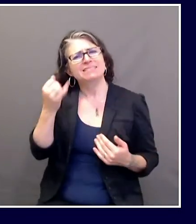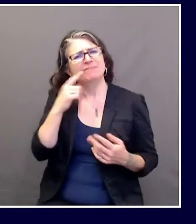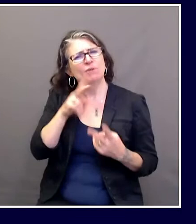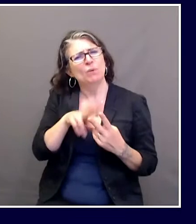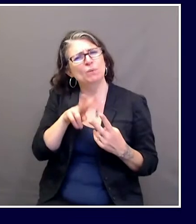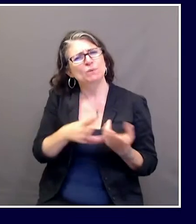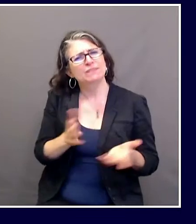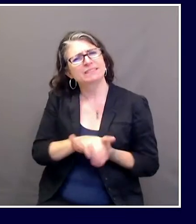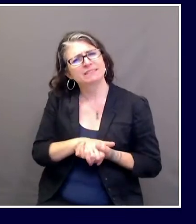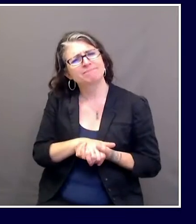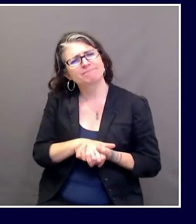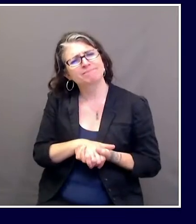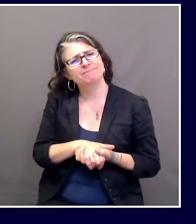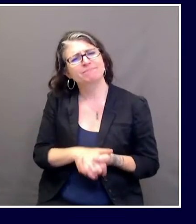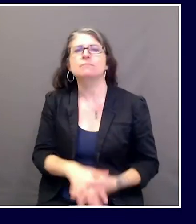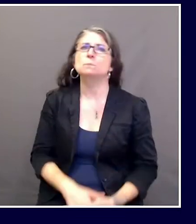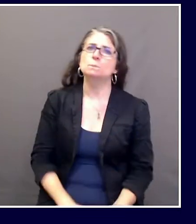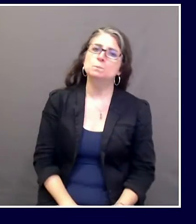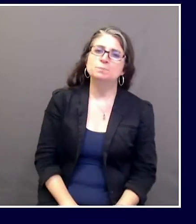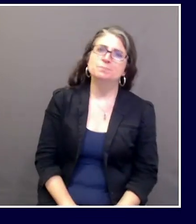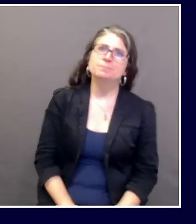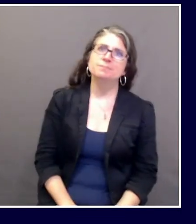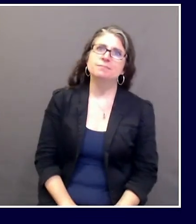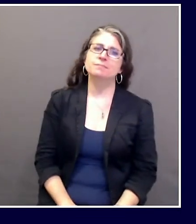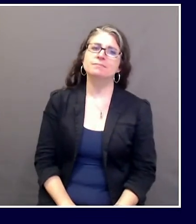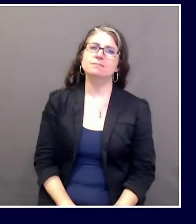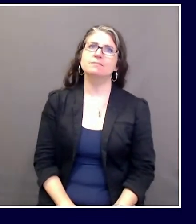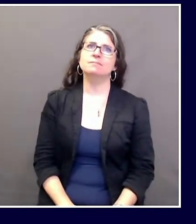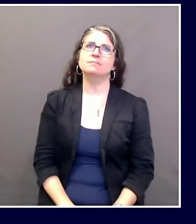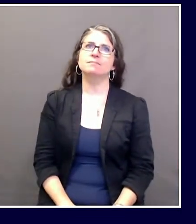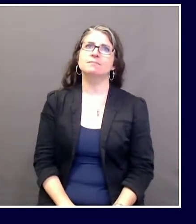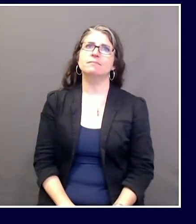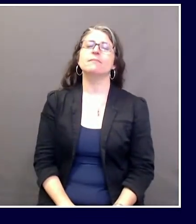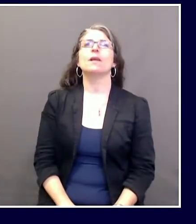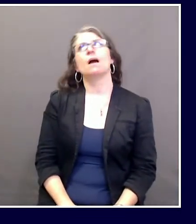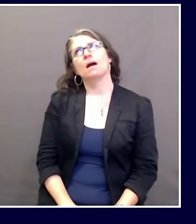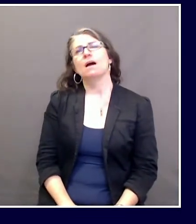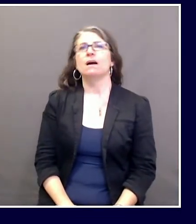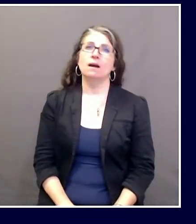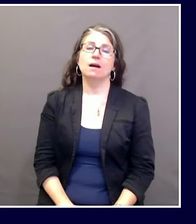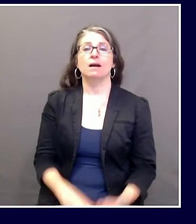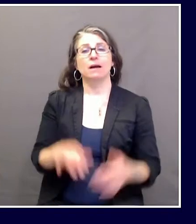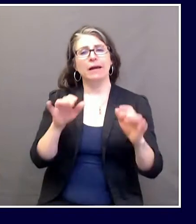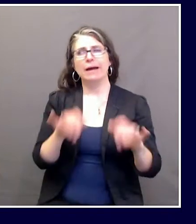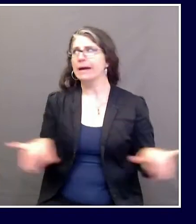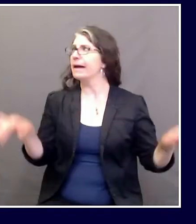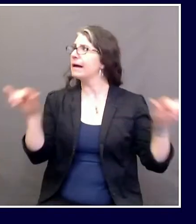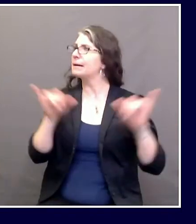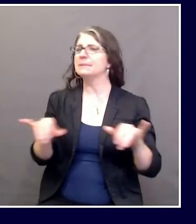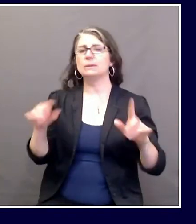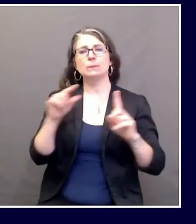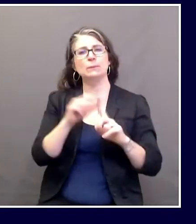thing in outbreaks. That's the best word I can come up with right now. A thing in outbreaks that is